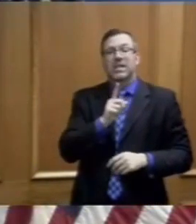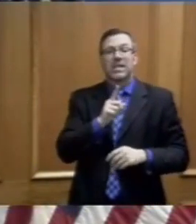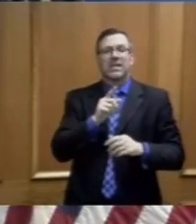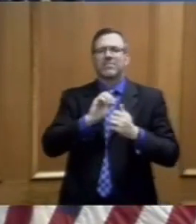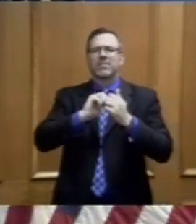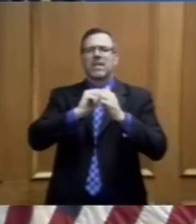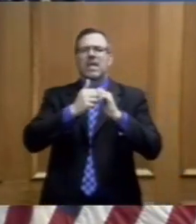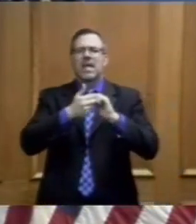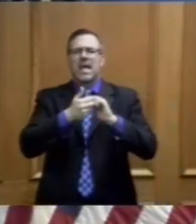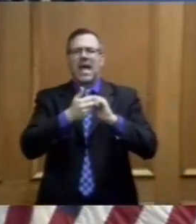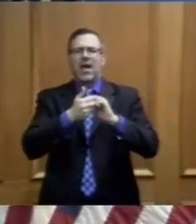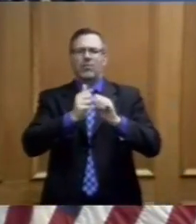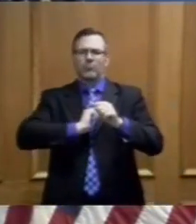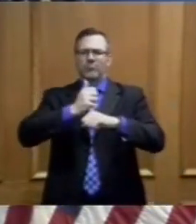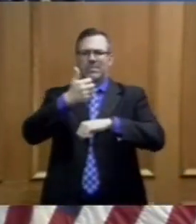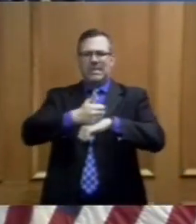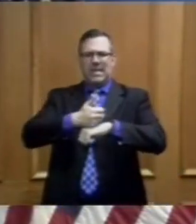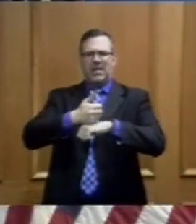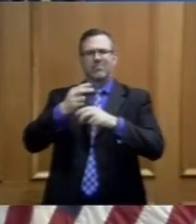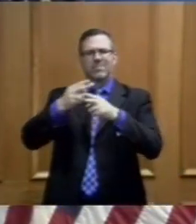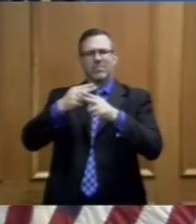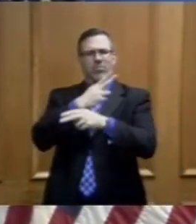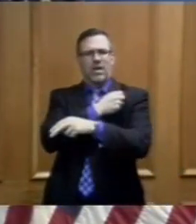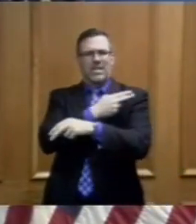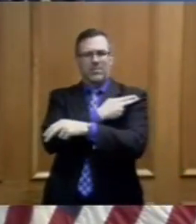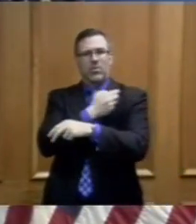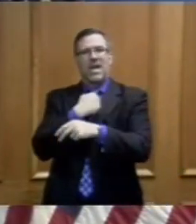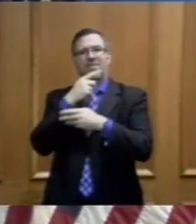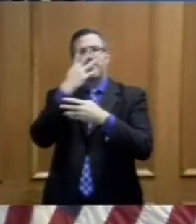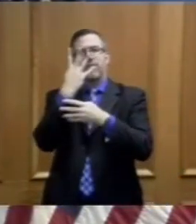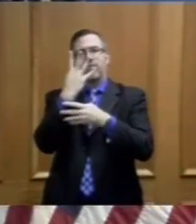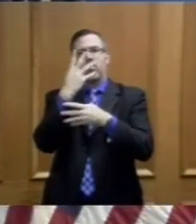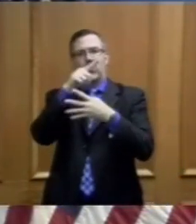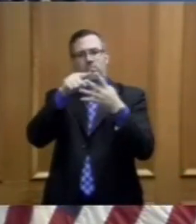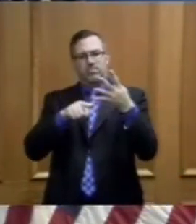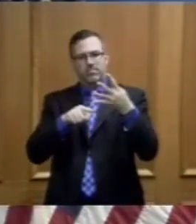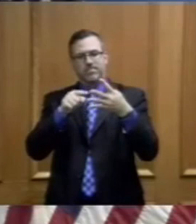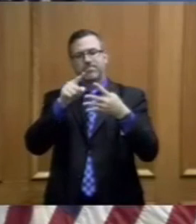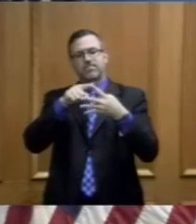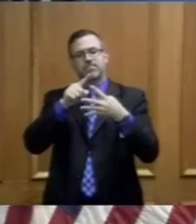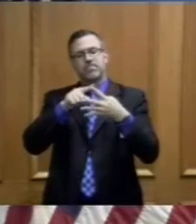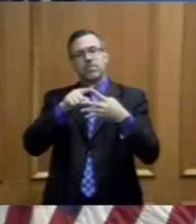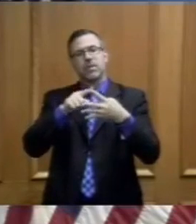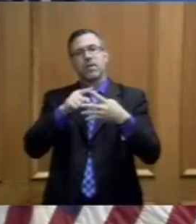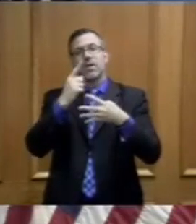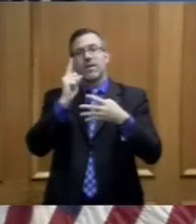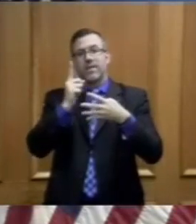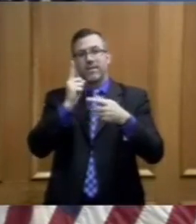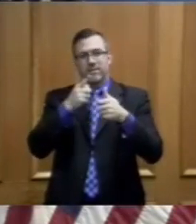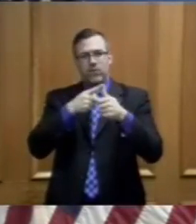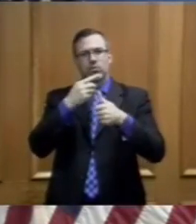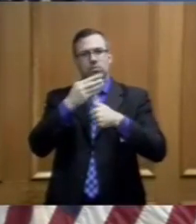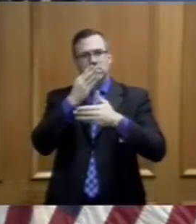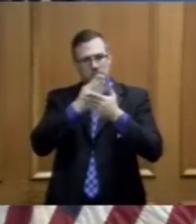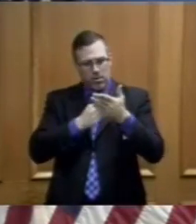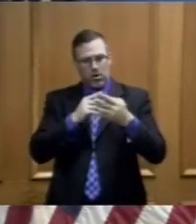for how a project like this is delivered, it's a 4-phase process. First process, is we're well underway,